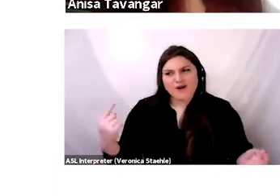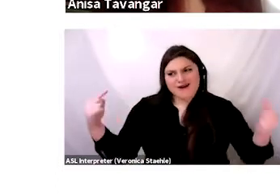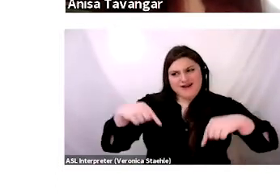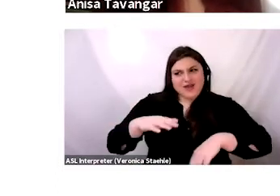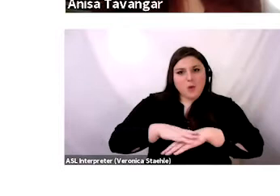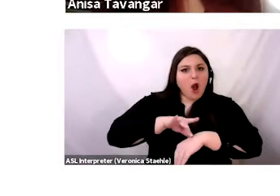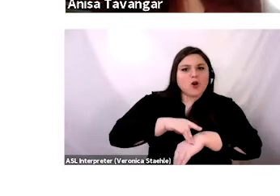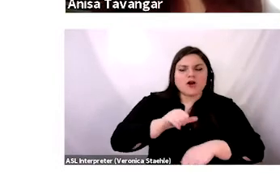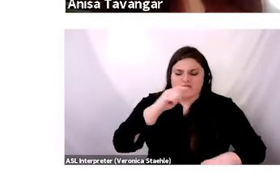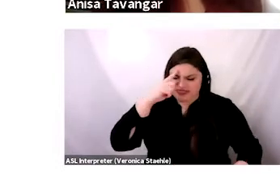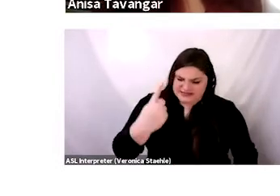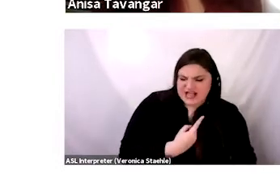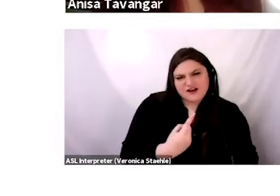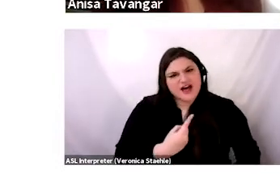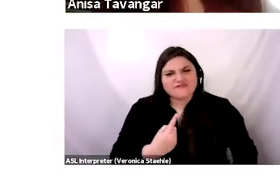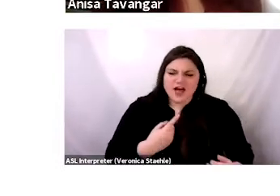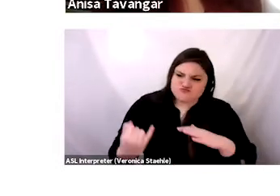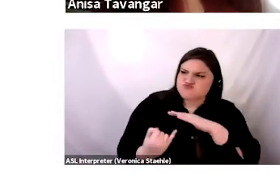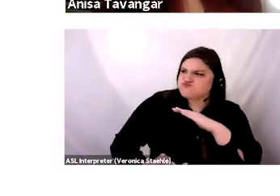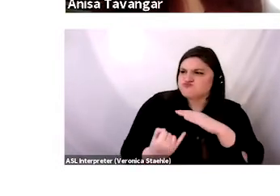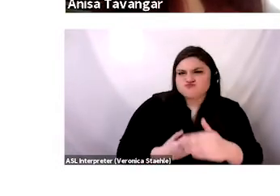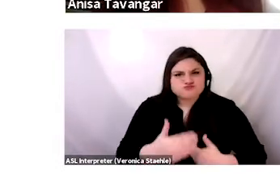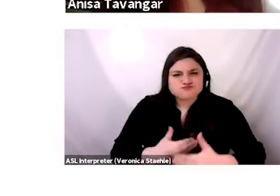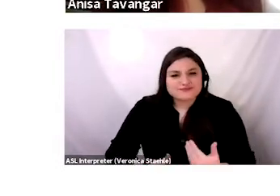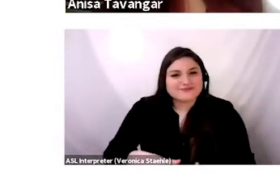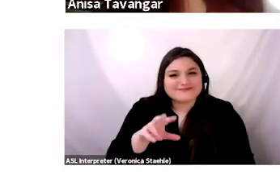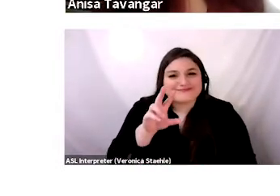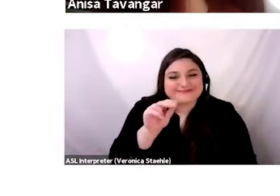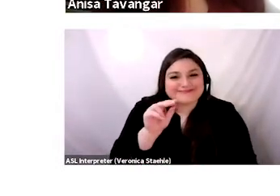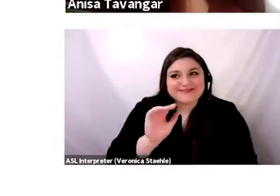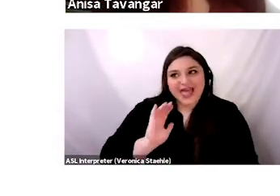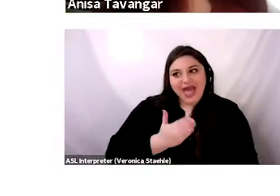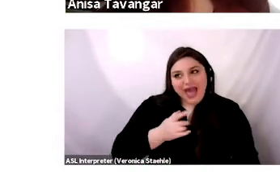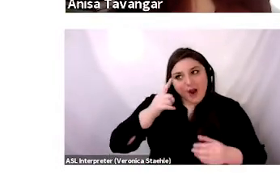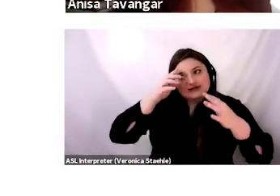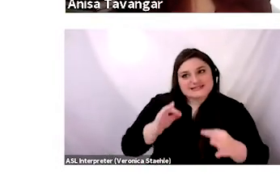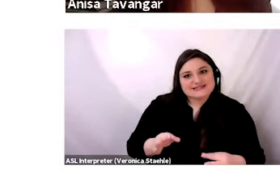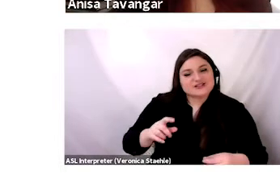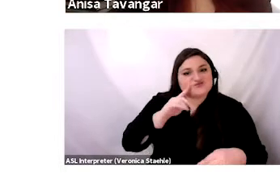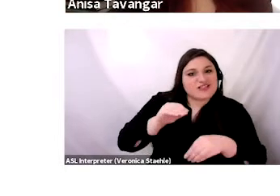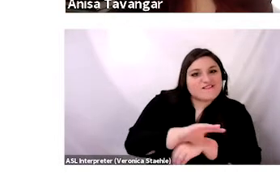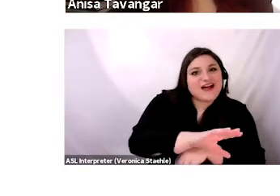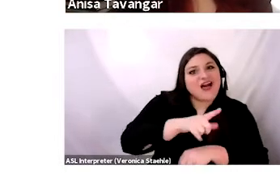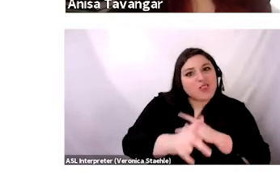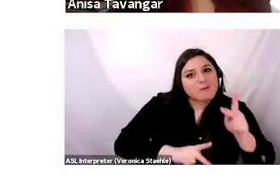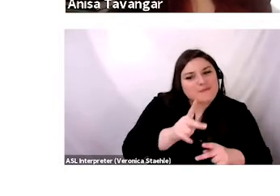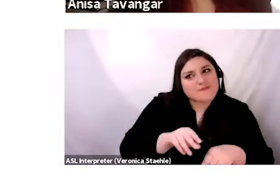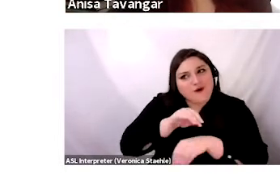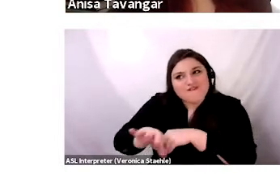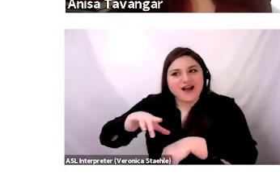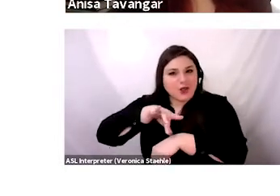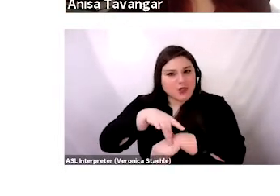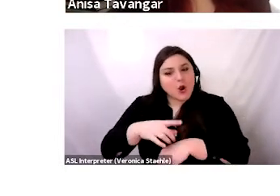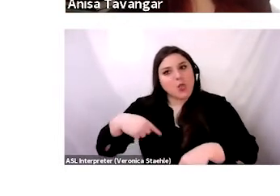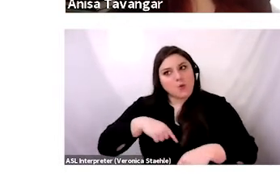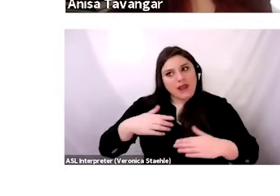on this earth to care about ourselves, we're also on this earth to care about others. And so when the decisions that we make reflect that, then I